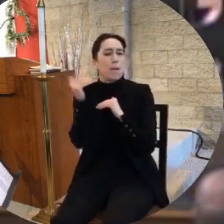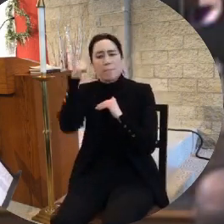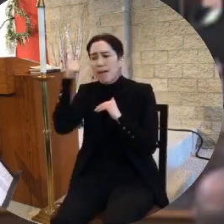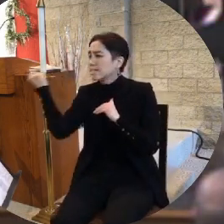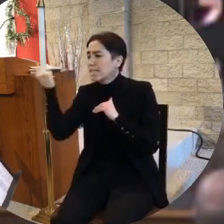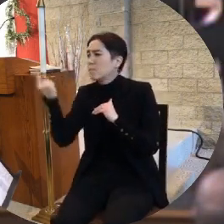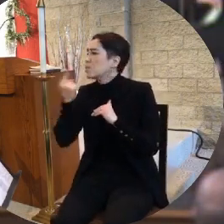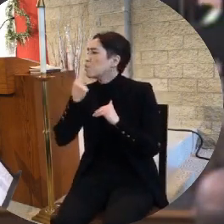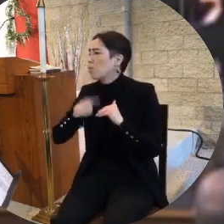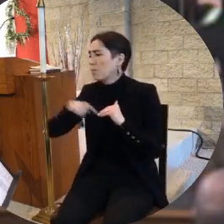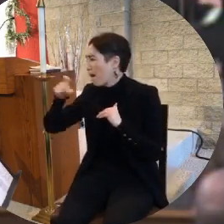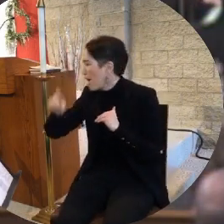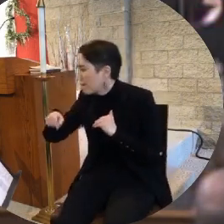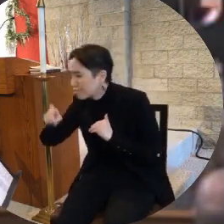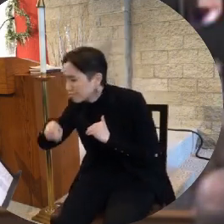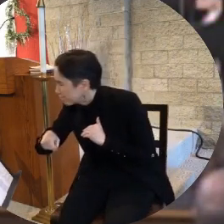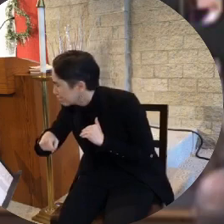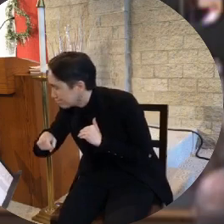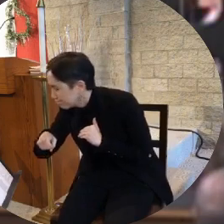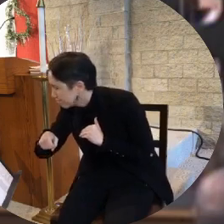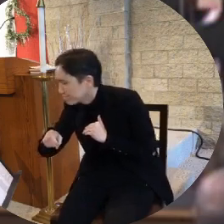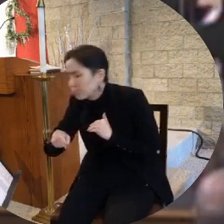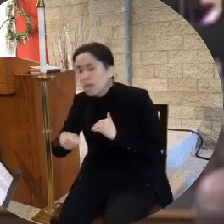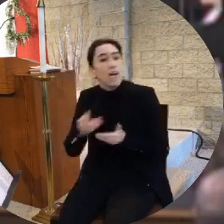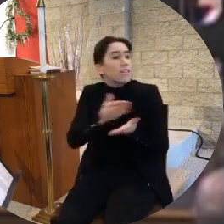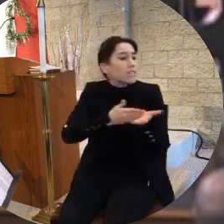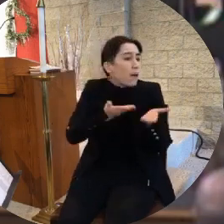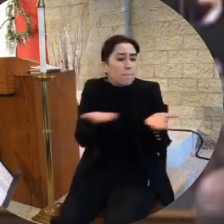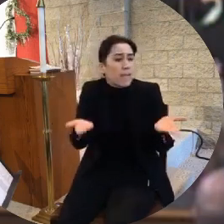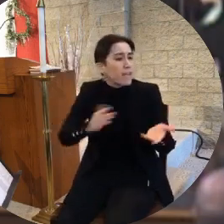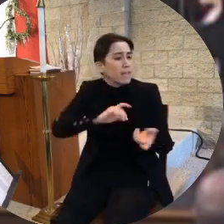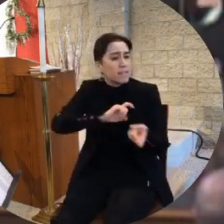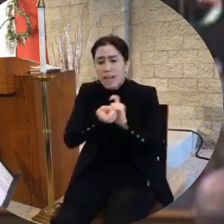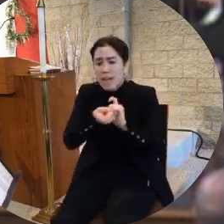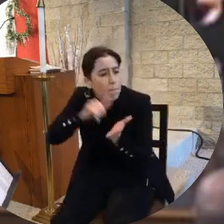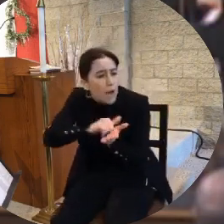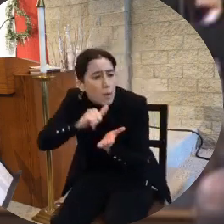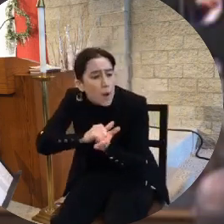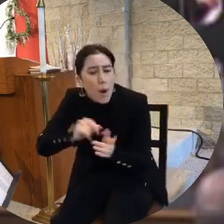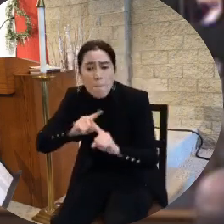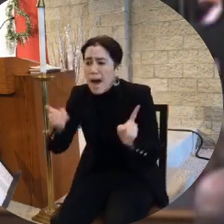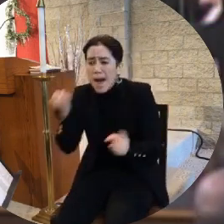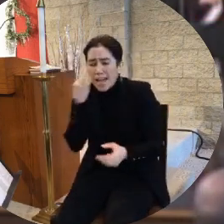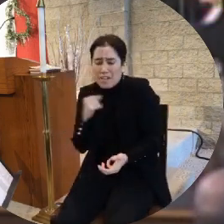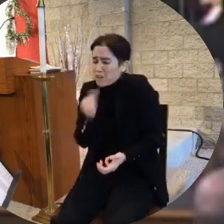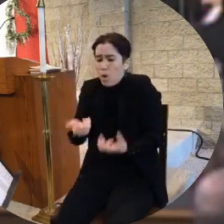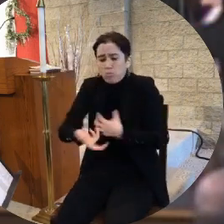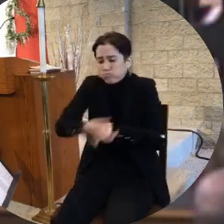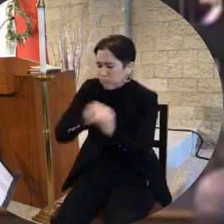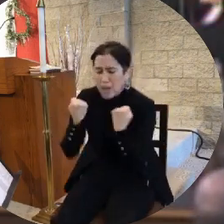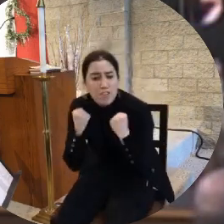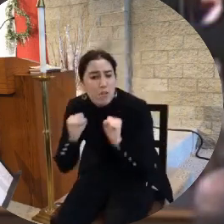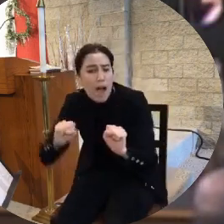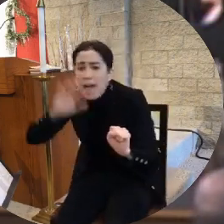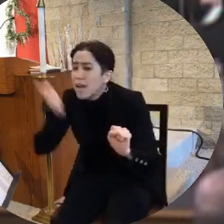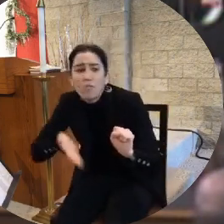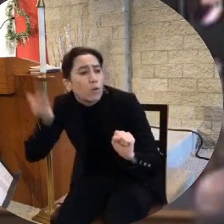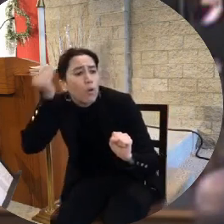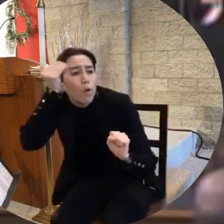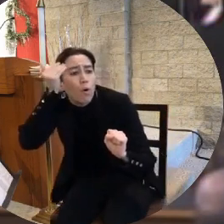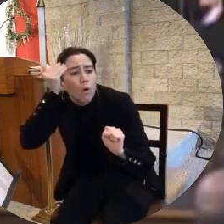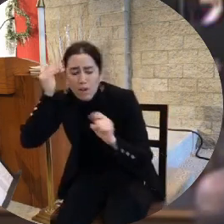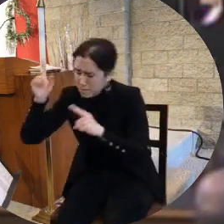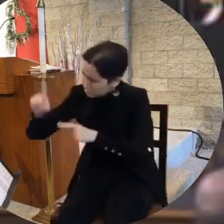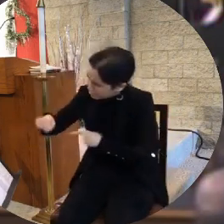someone says they're so. Some things I cannot change, but till I try, I'll never know.